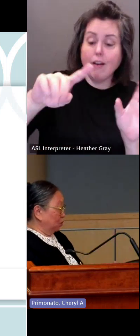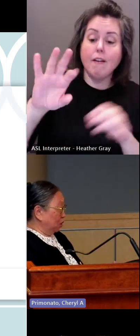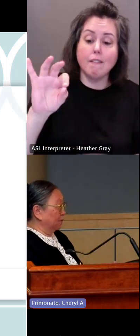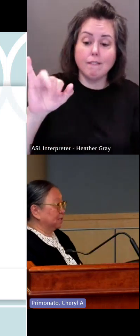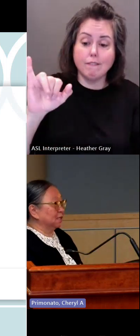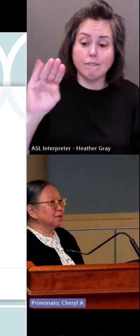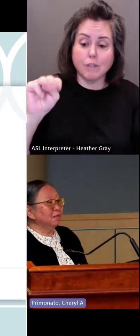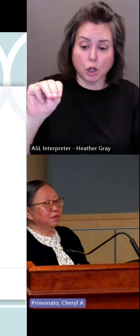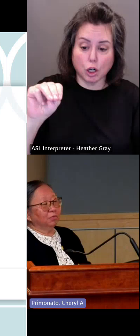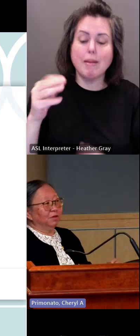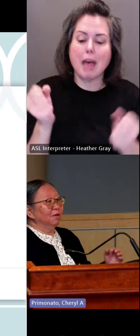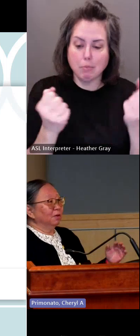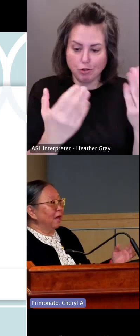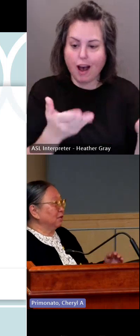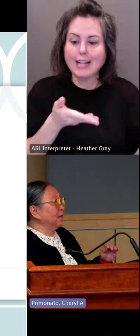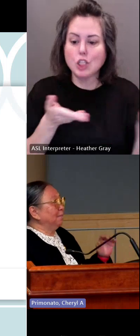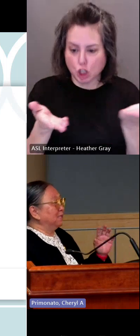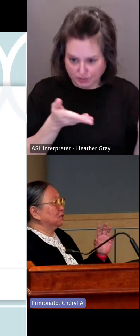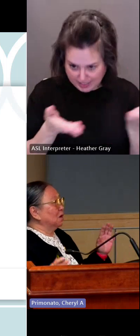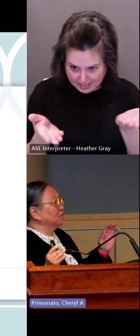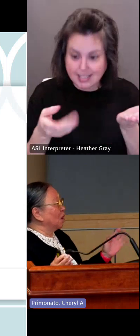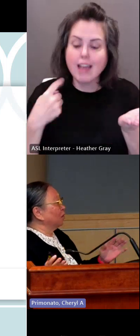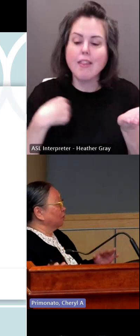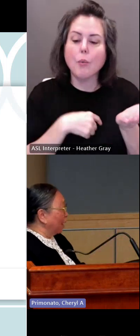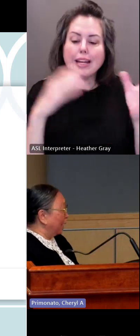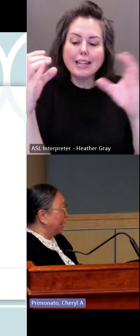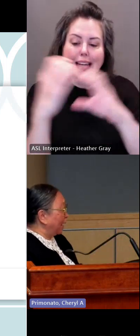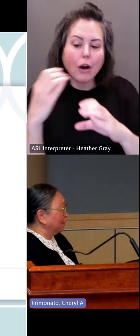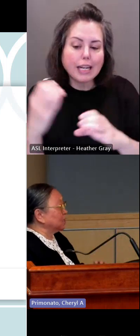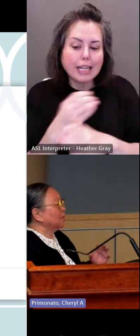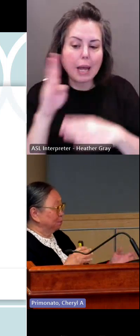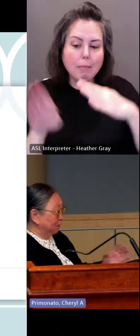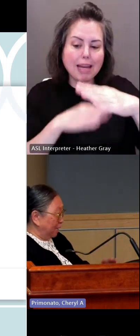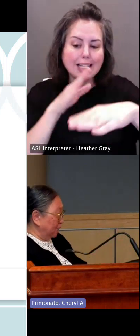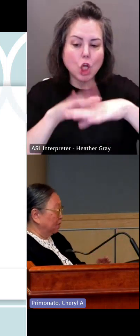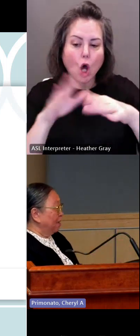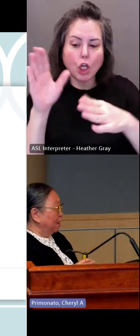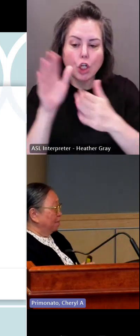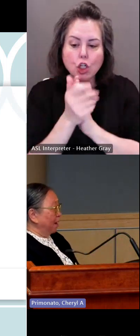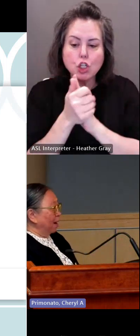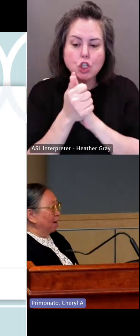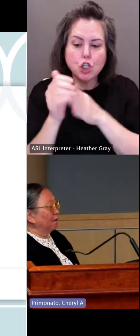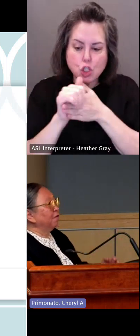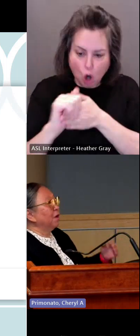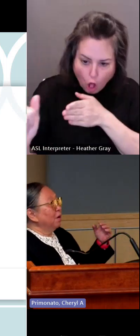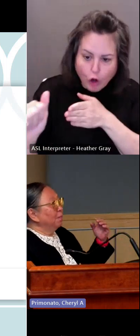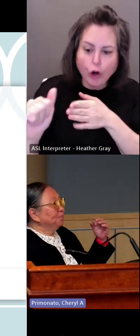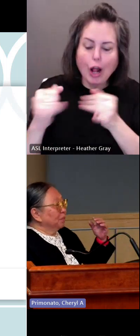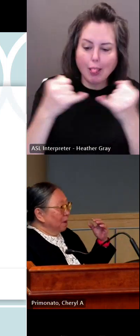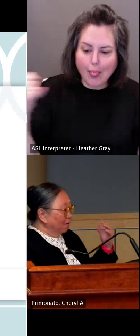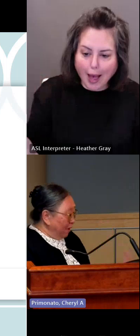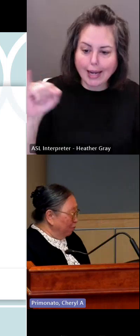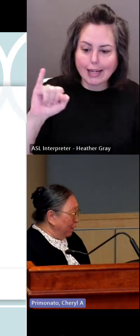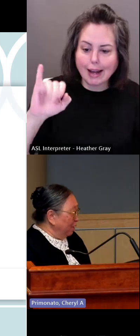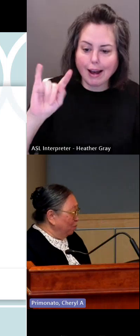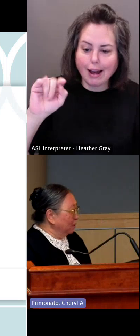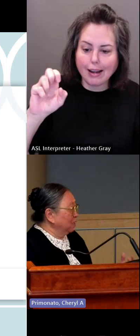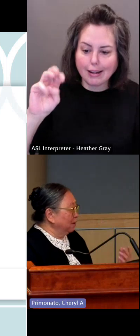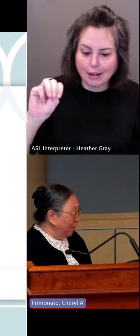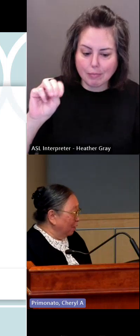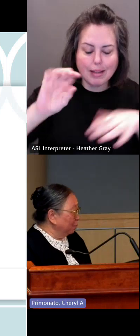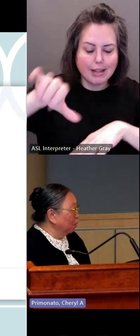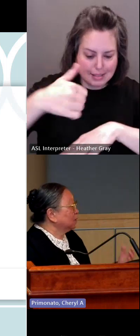provide those services that we calculate based on the dollar line items, the percentage of that